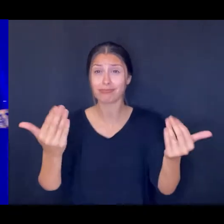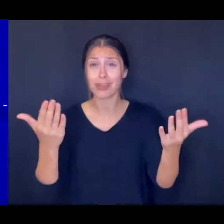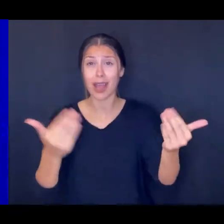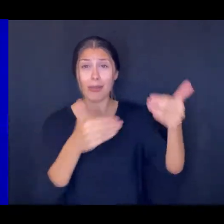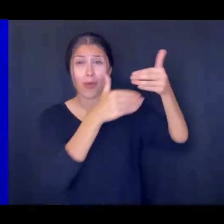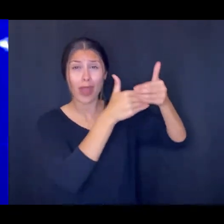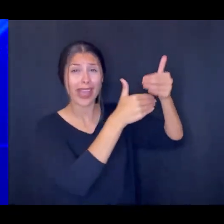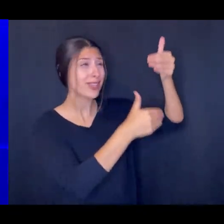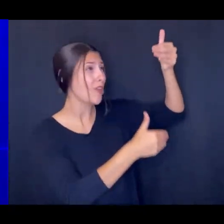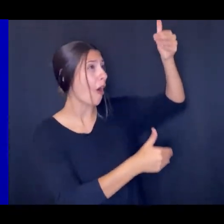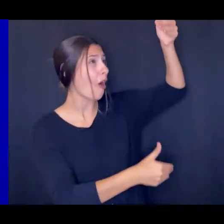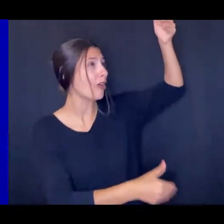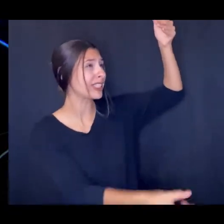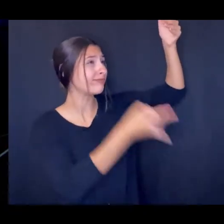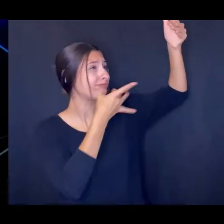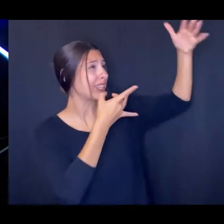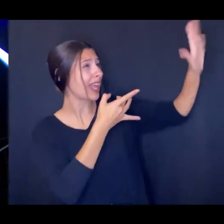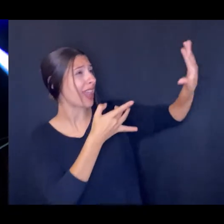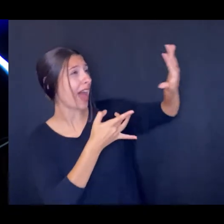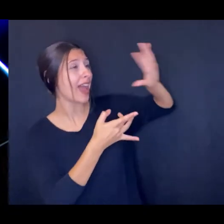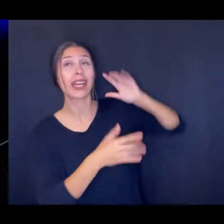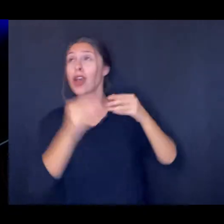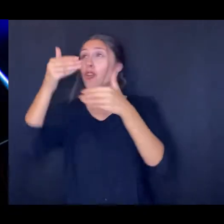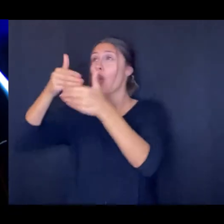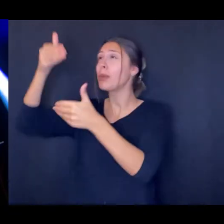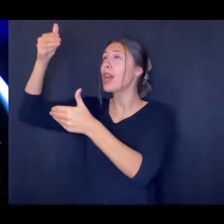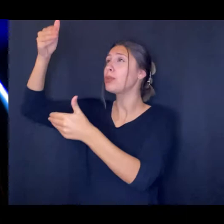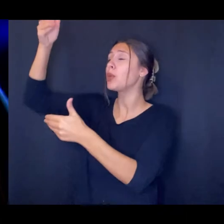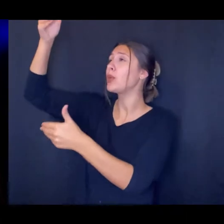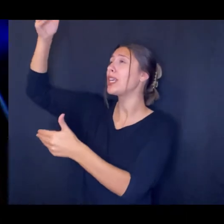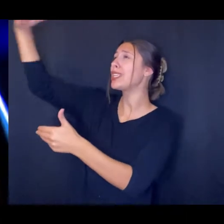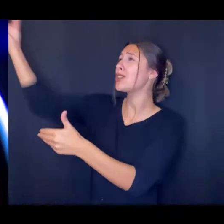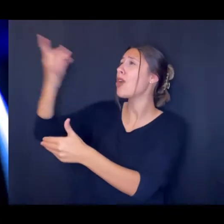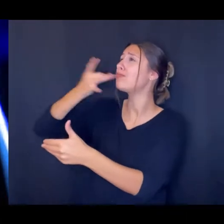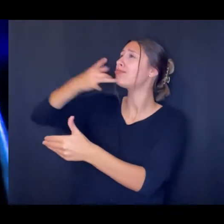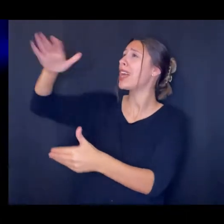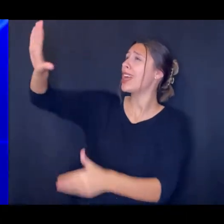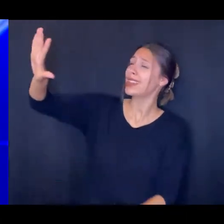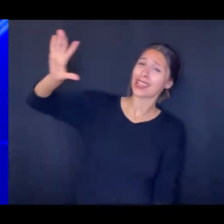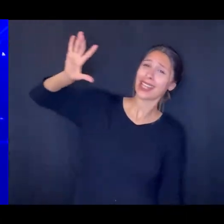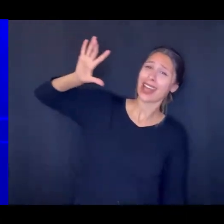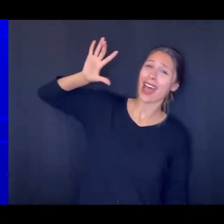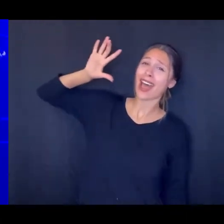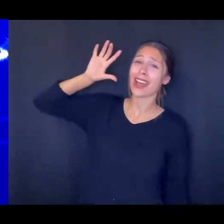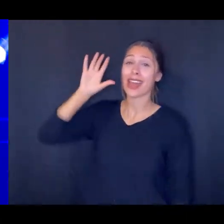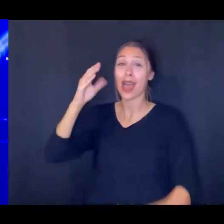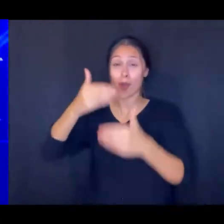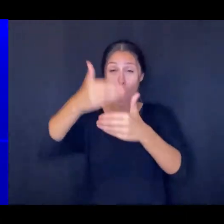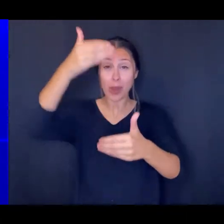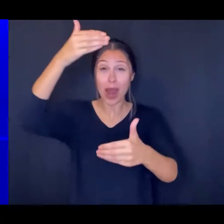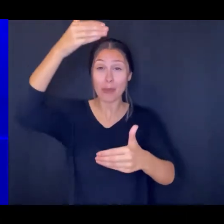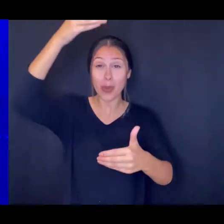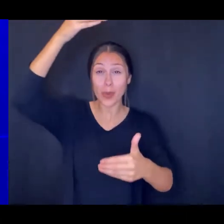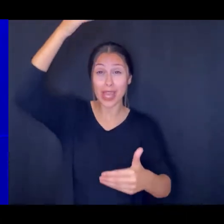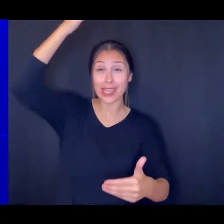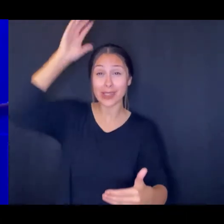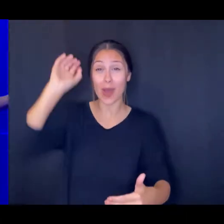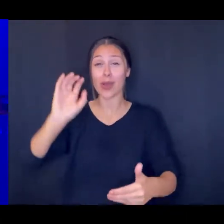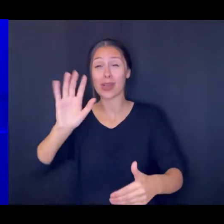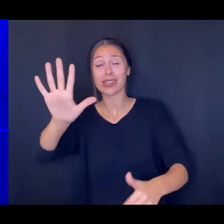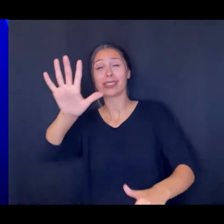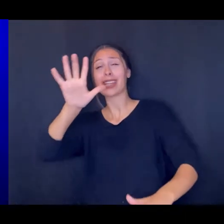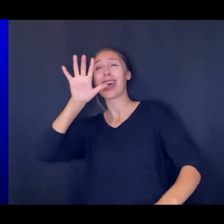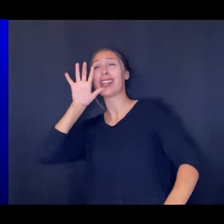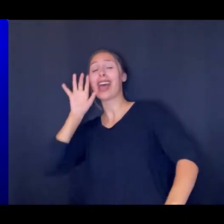in. Sing it out, open up the windows. Let the light in, open up the windows. Let the